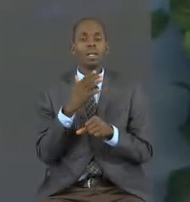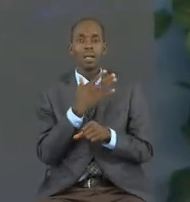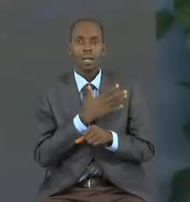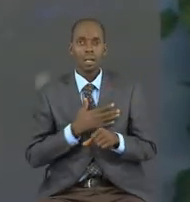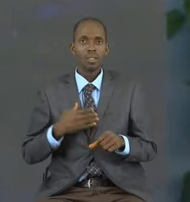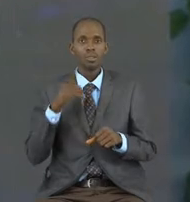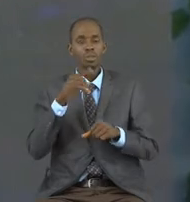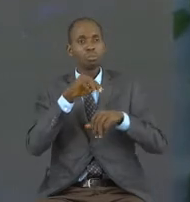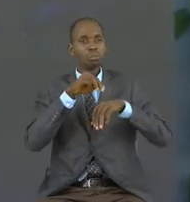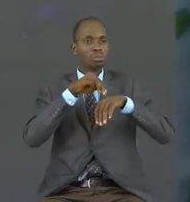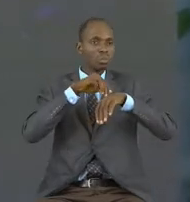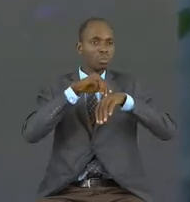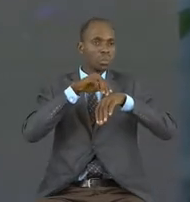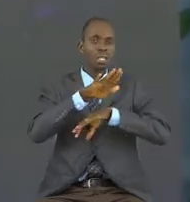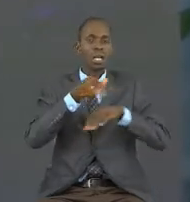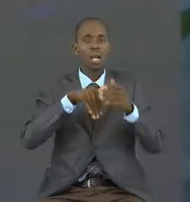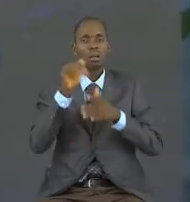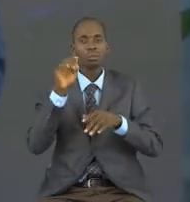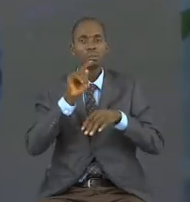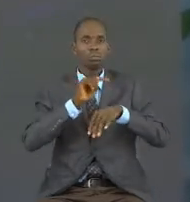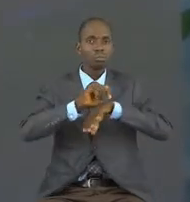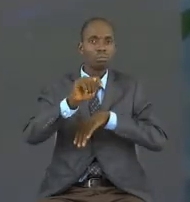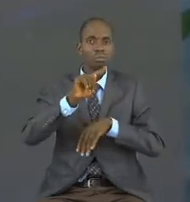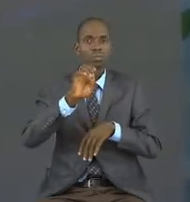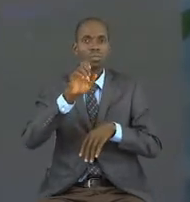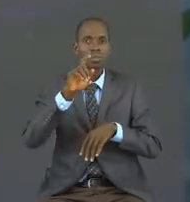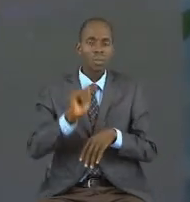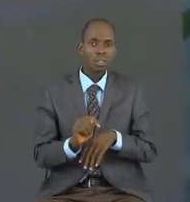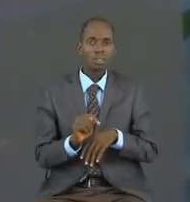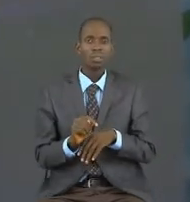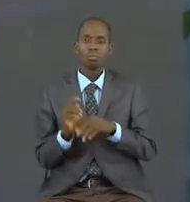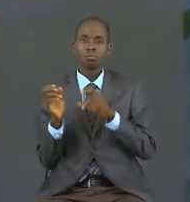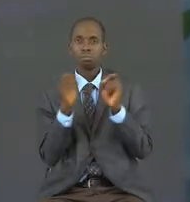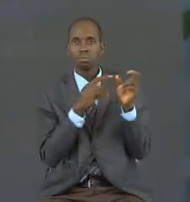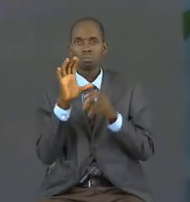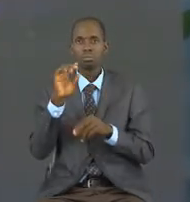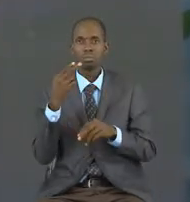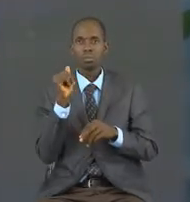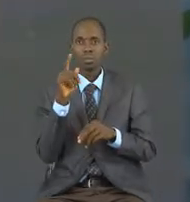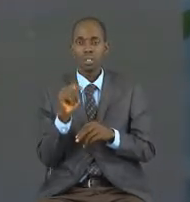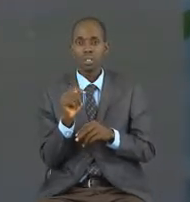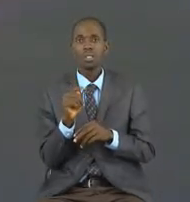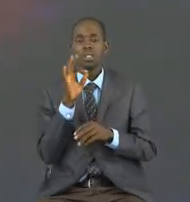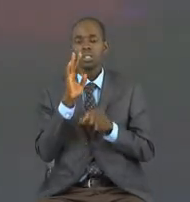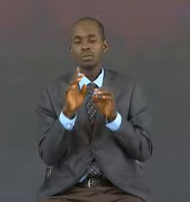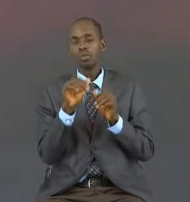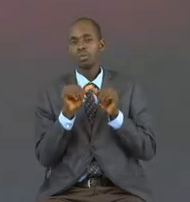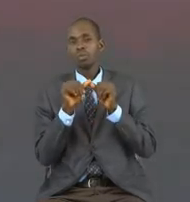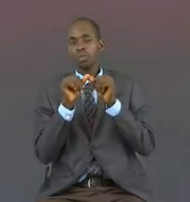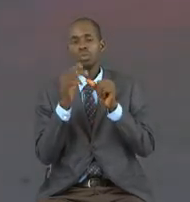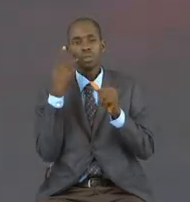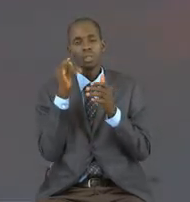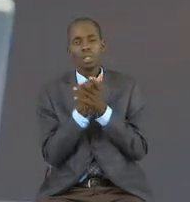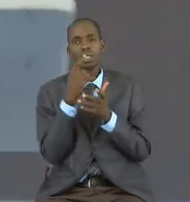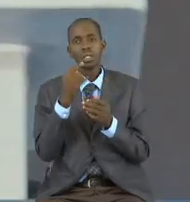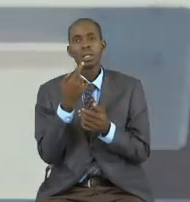you send some chats. If you watch, you'll see that the battery is going down. If you keep on using and using